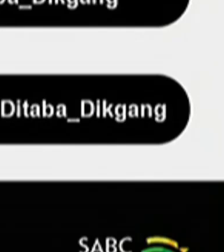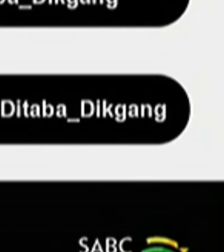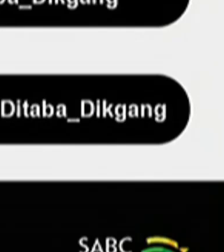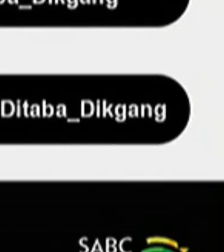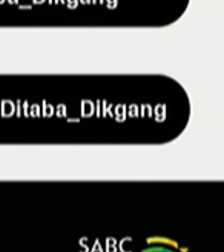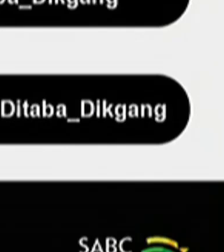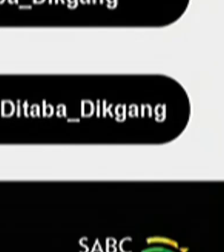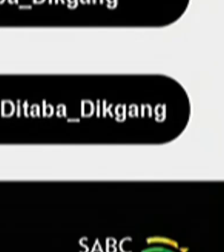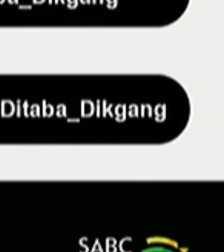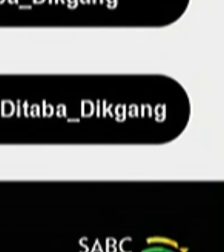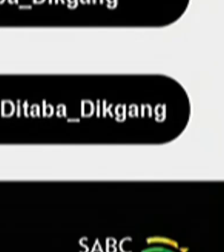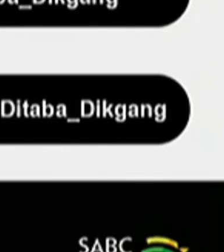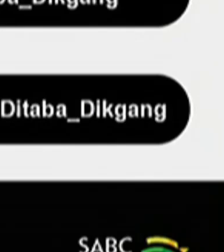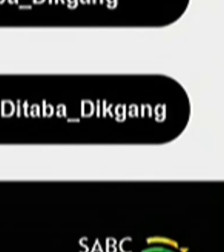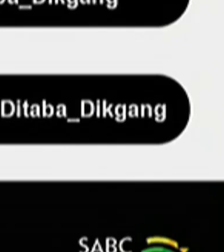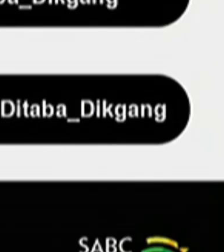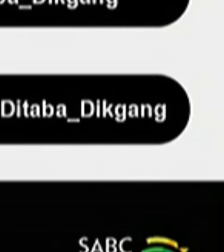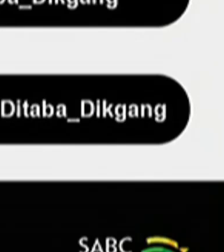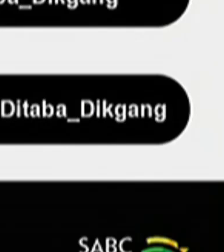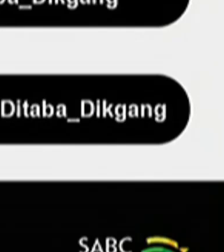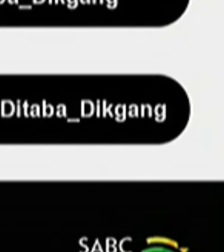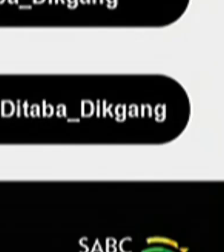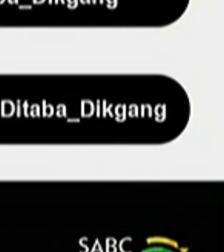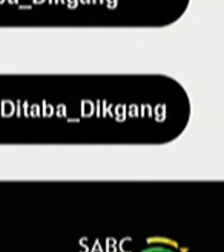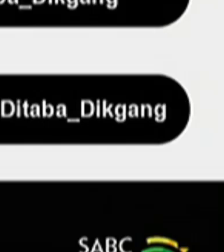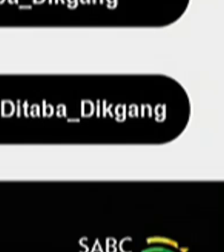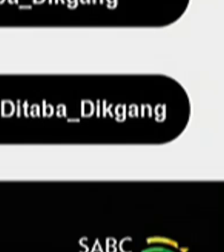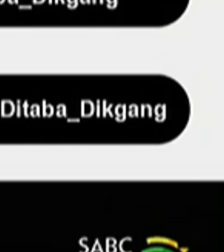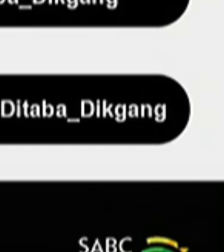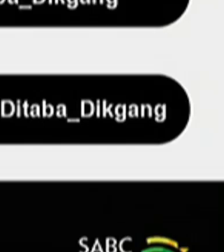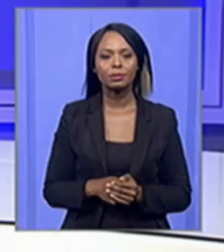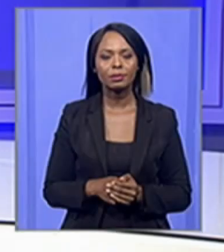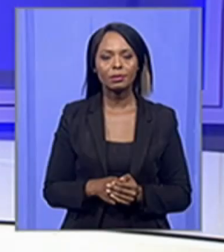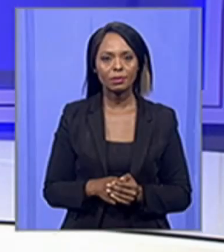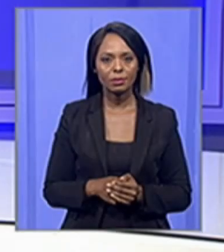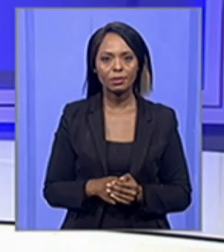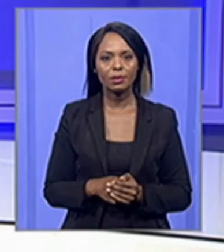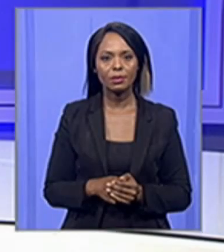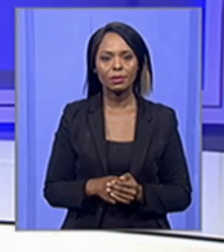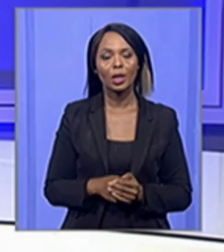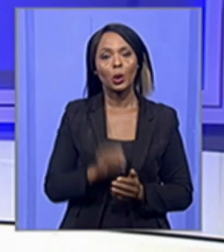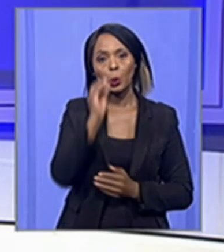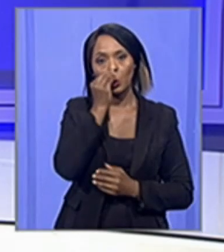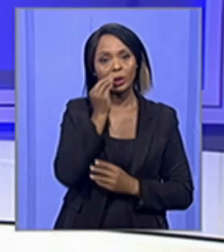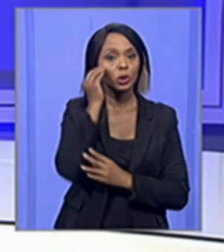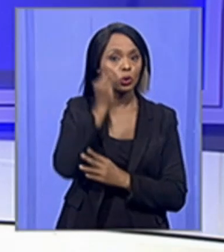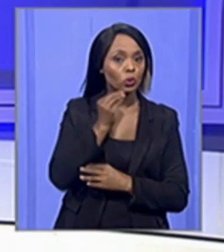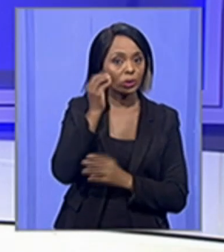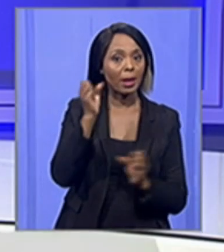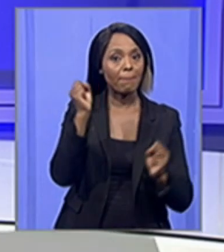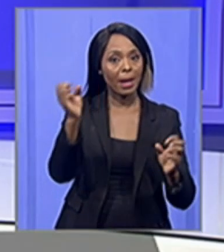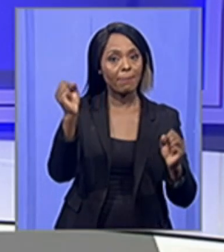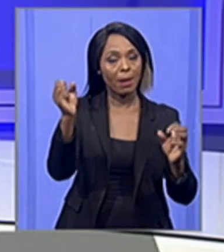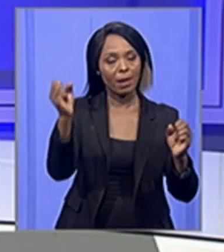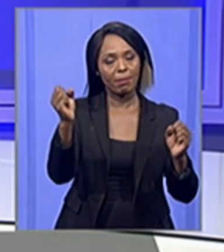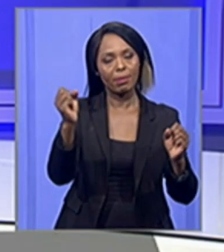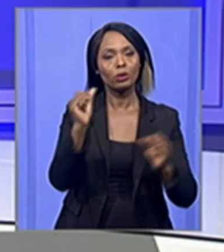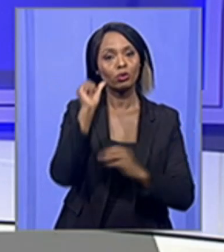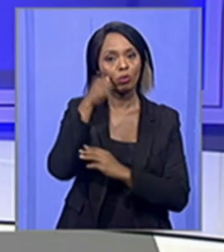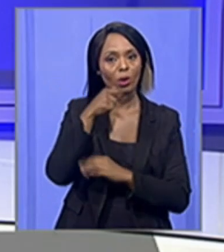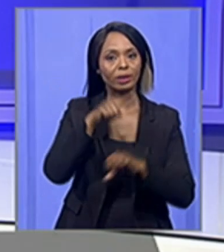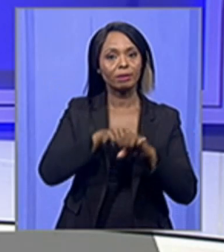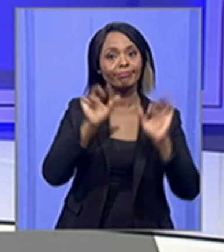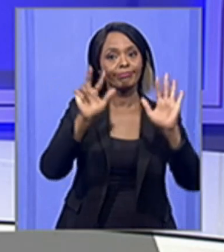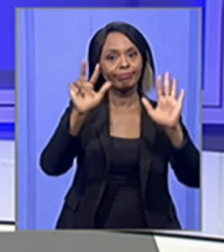YouTube e šita le nomoro ya rena ya WhatsApp fa o le ka kgatha go tema gona. Ba sehlopha sa ditaba tša Sesotho ba tla lefa tšona go sasa ka iri ya